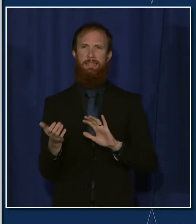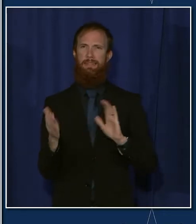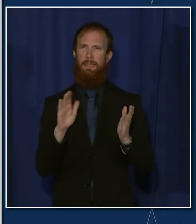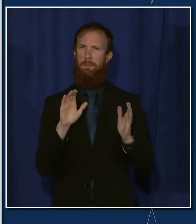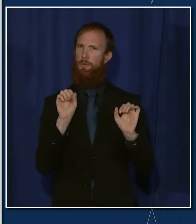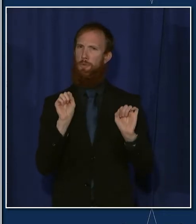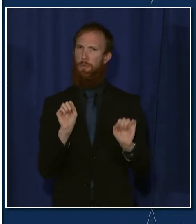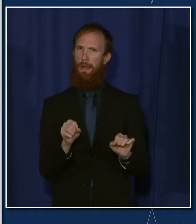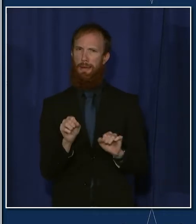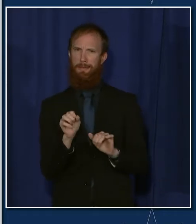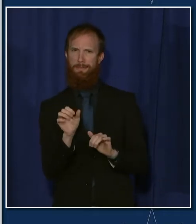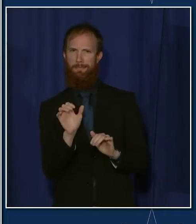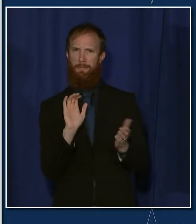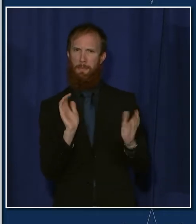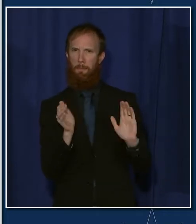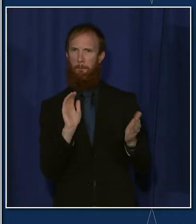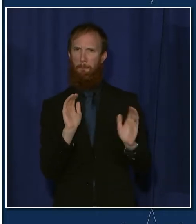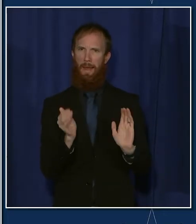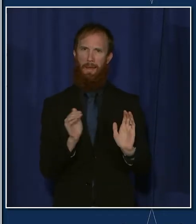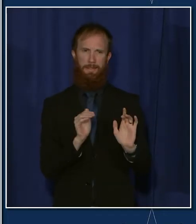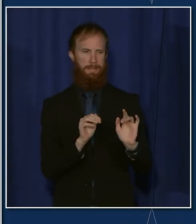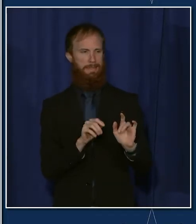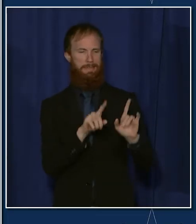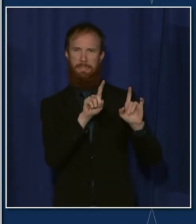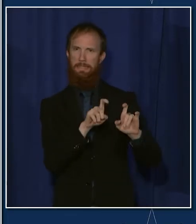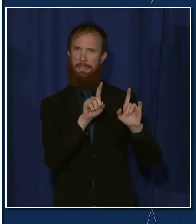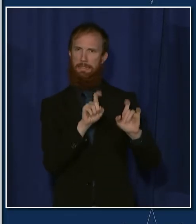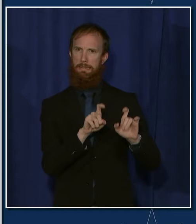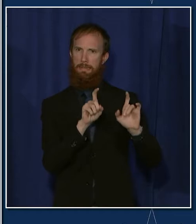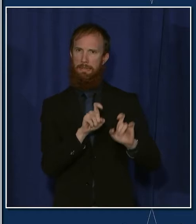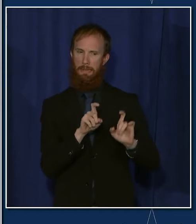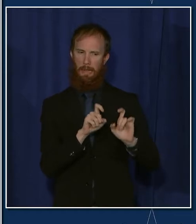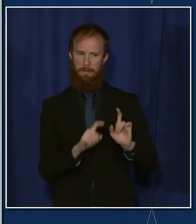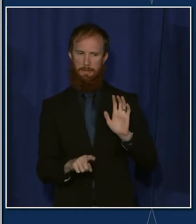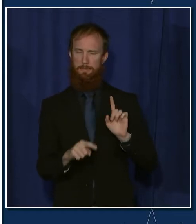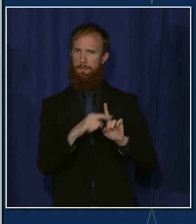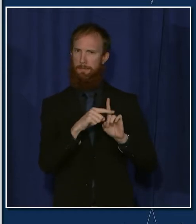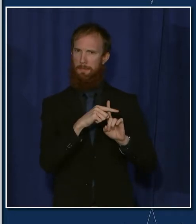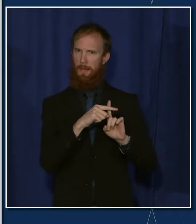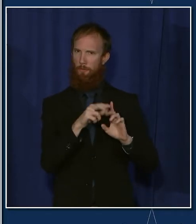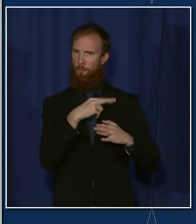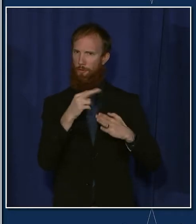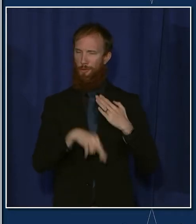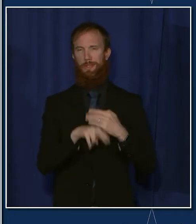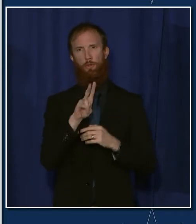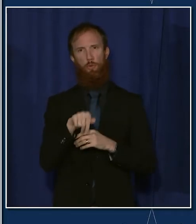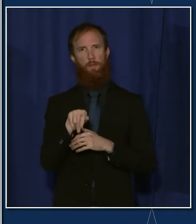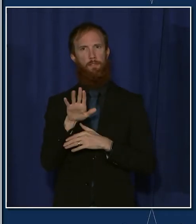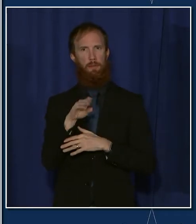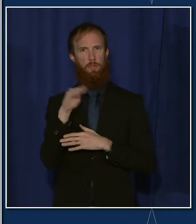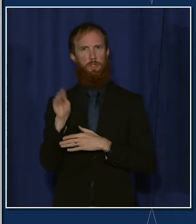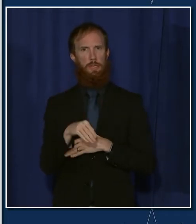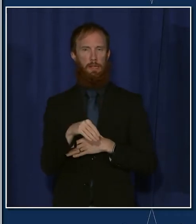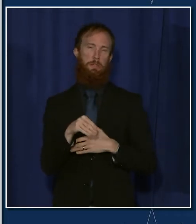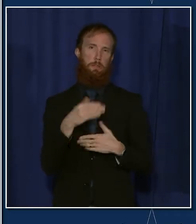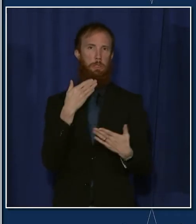see positivity, that's the whole outbreak over time, 2.5%, quite good compared to where we've been overall, but heading the